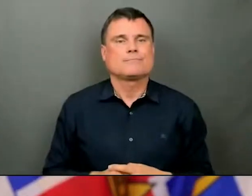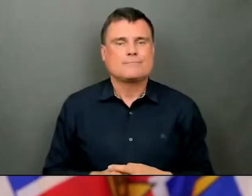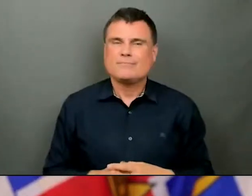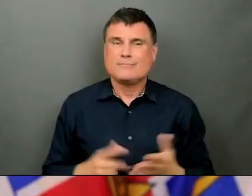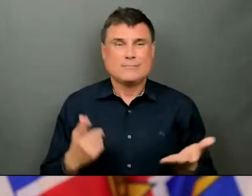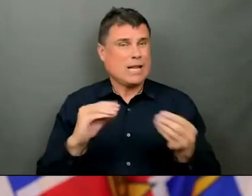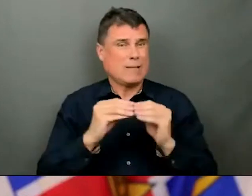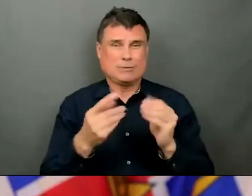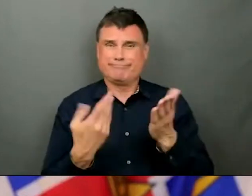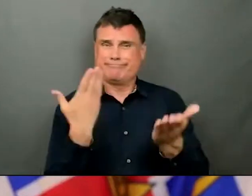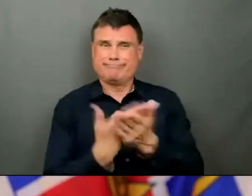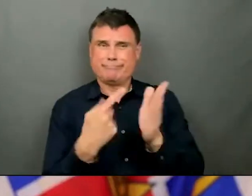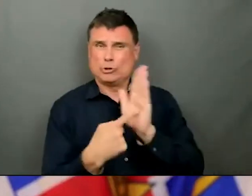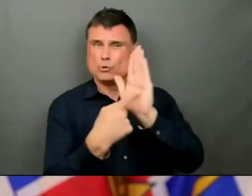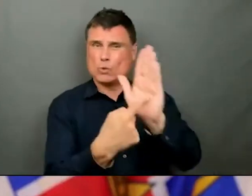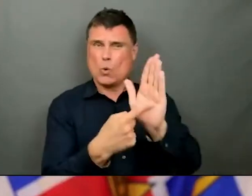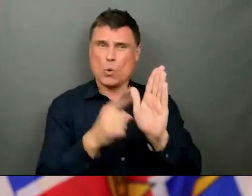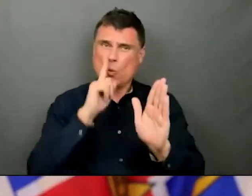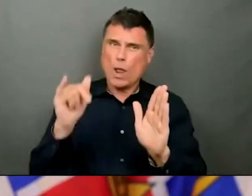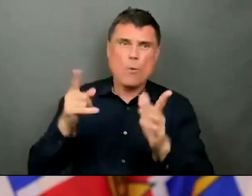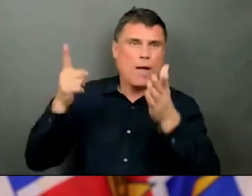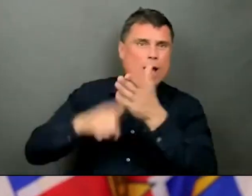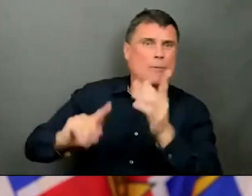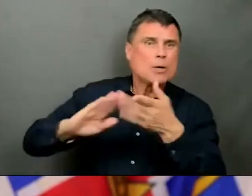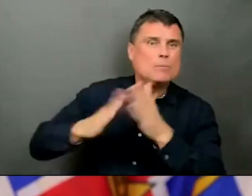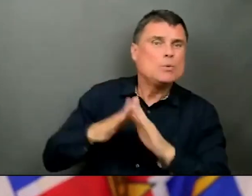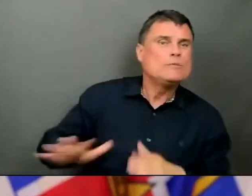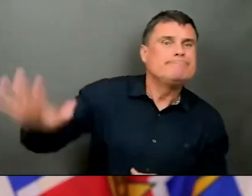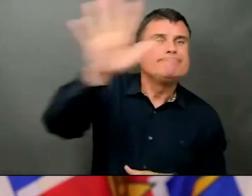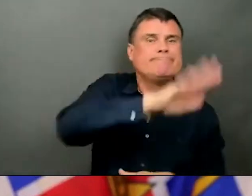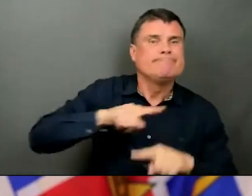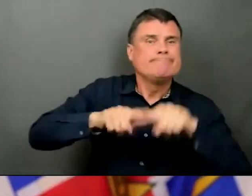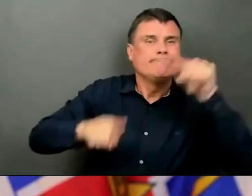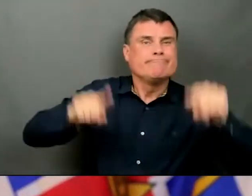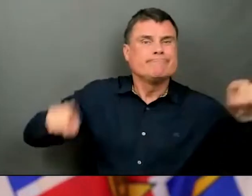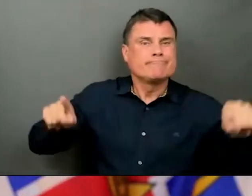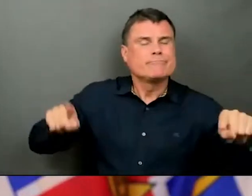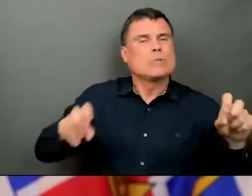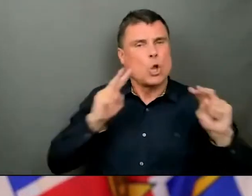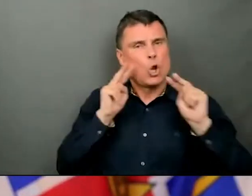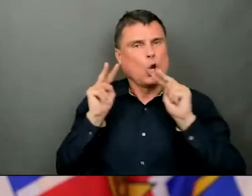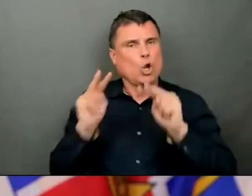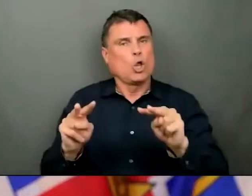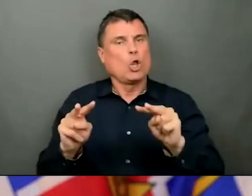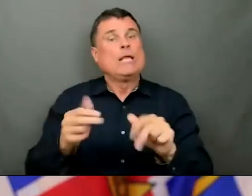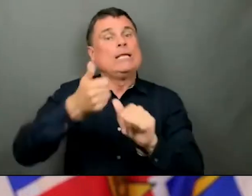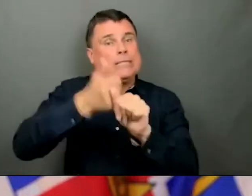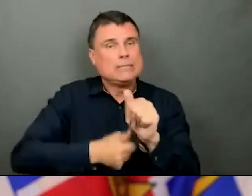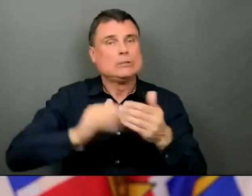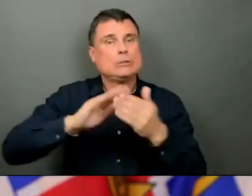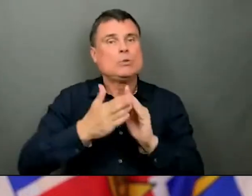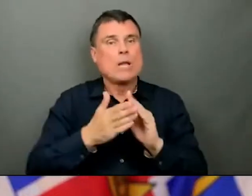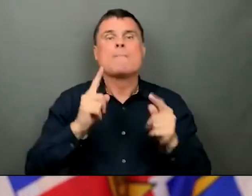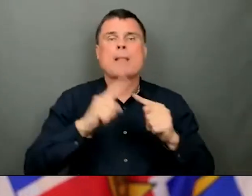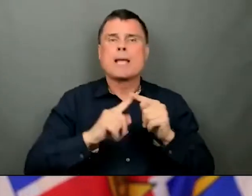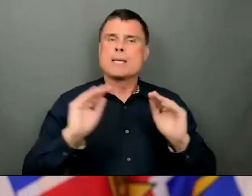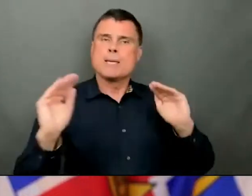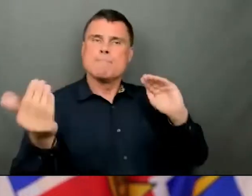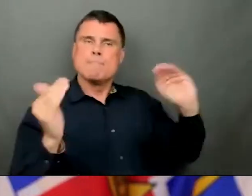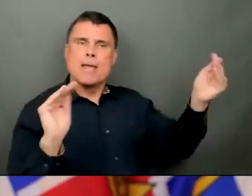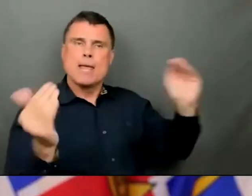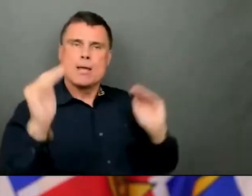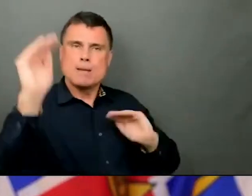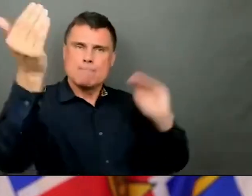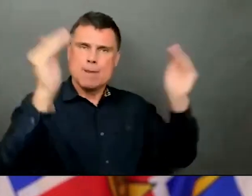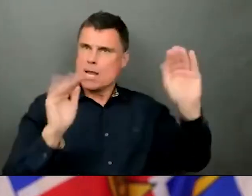these are really great things. And going forward, we will be able to look by community and see how we're doing and know that it makes a difference